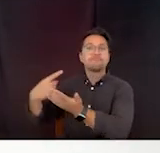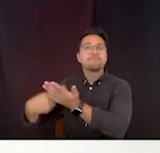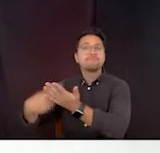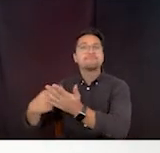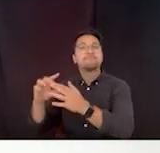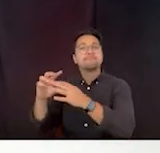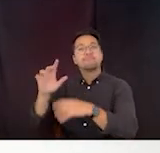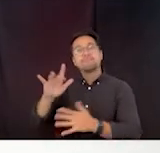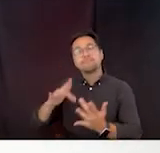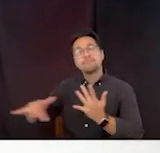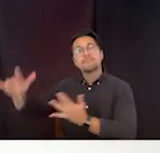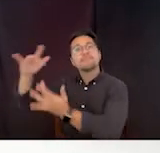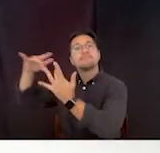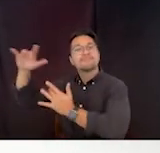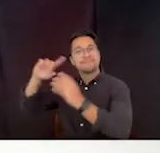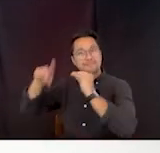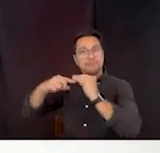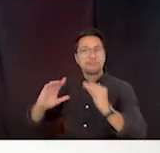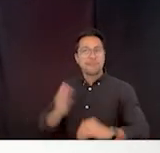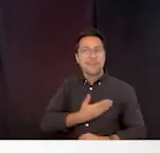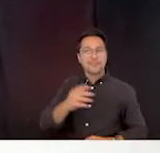on a tour about our tribes.